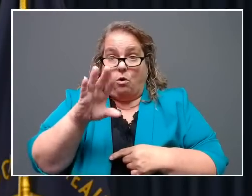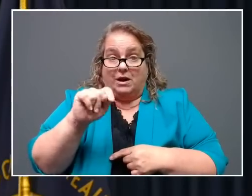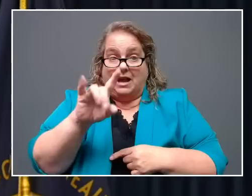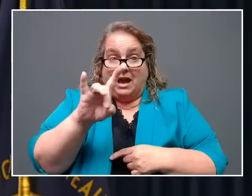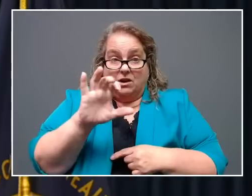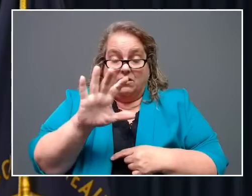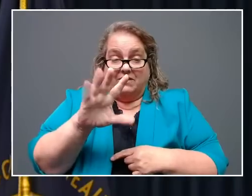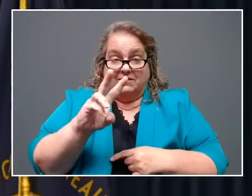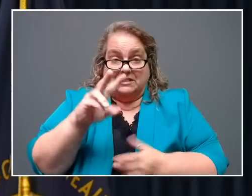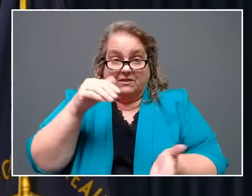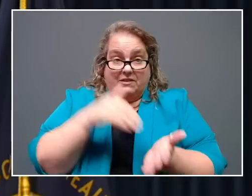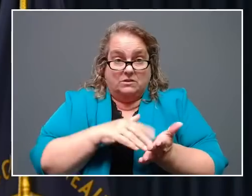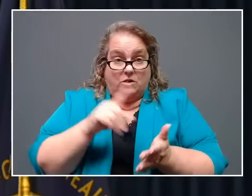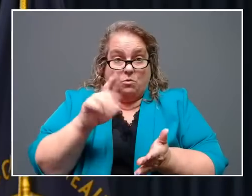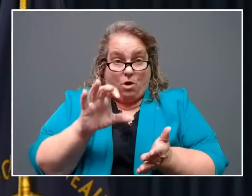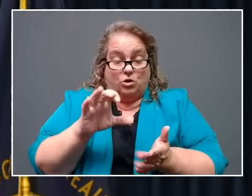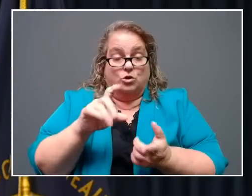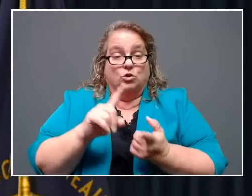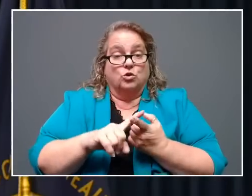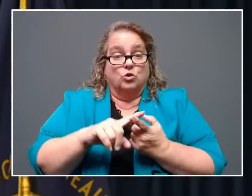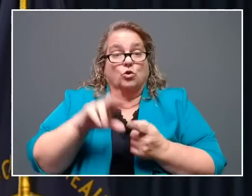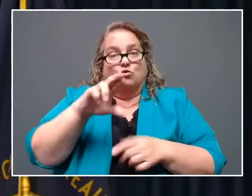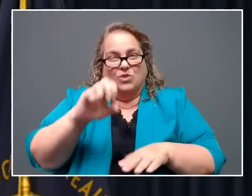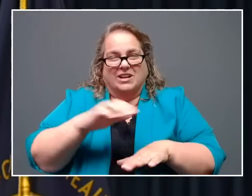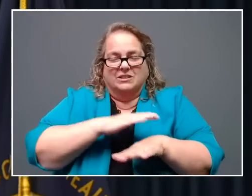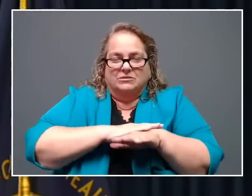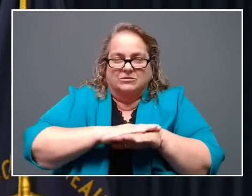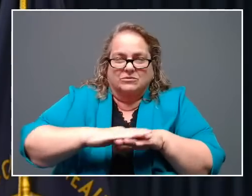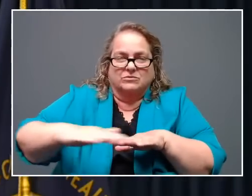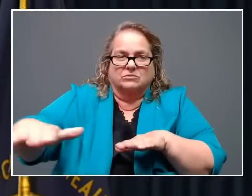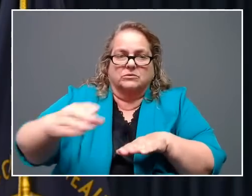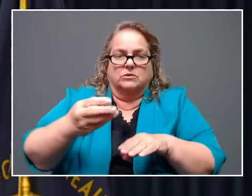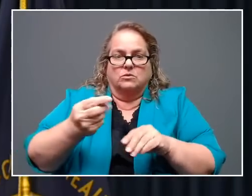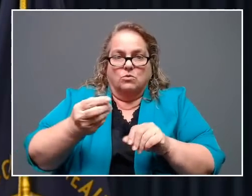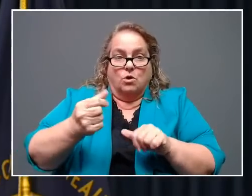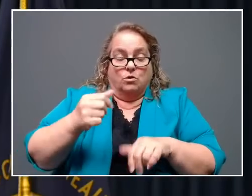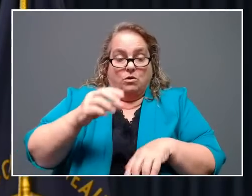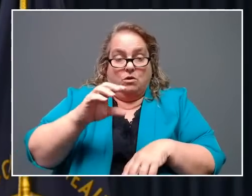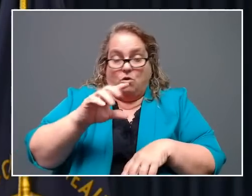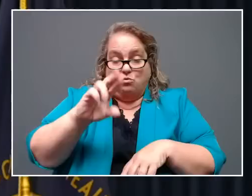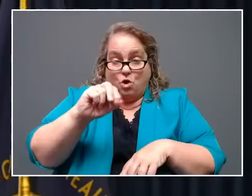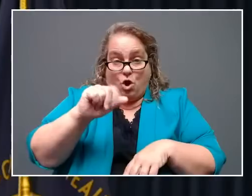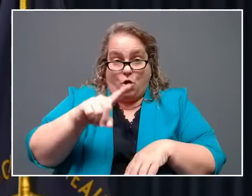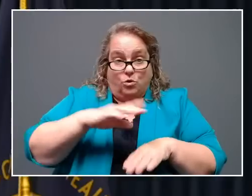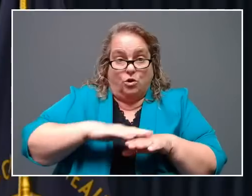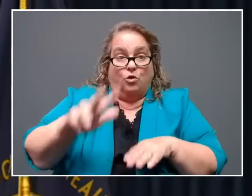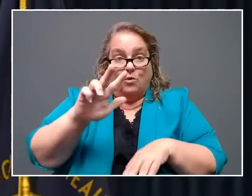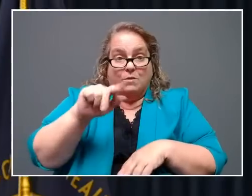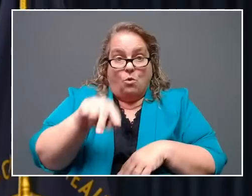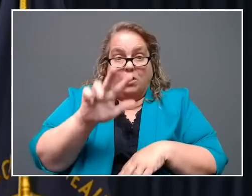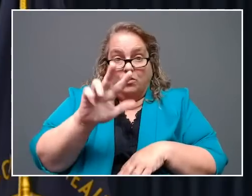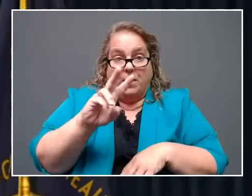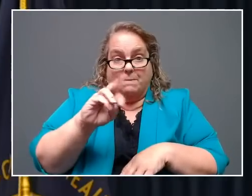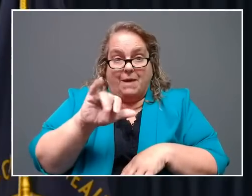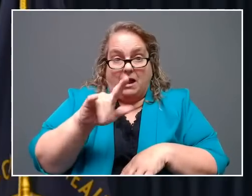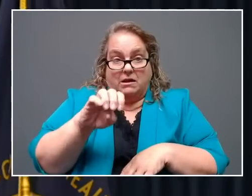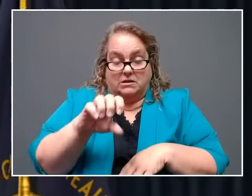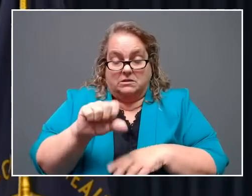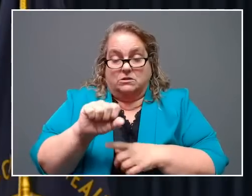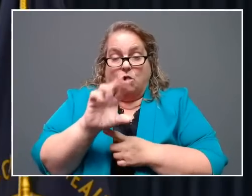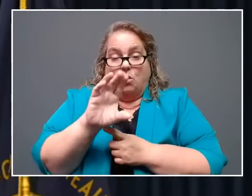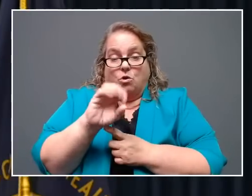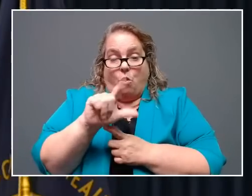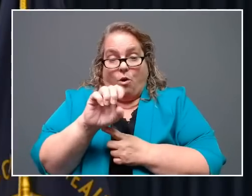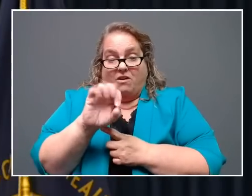$856,100 that goes towards resurfacing of 3.3 miles of 2 important local routes, Coalfields Industrial Road and